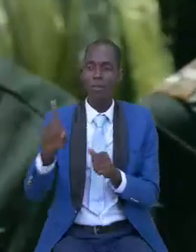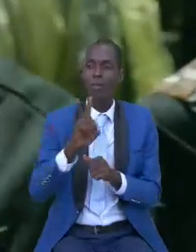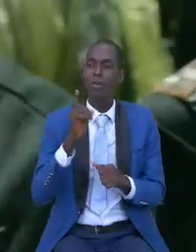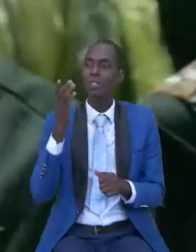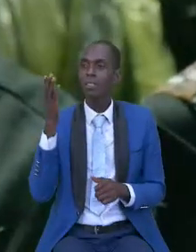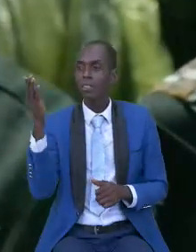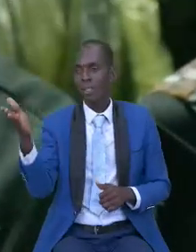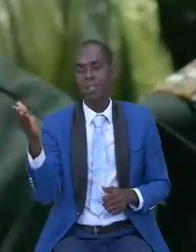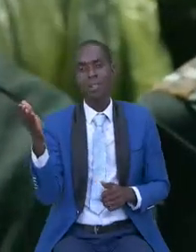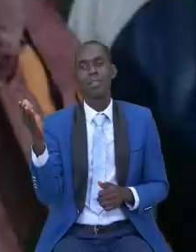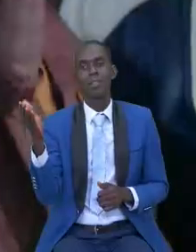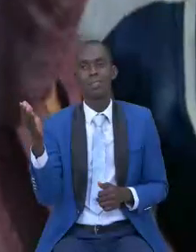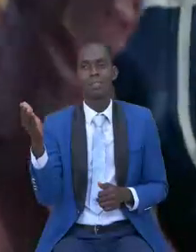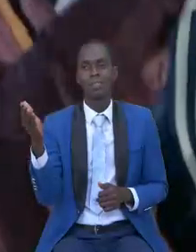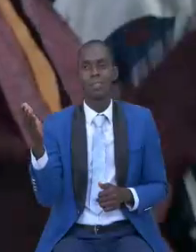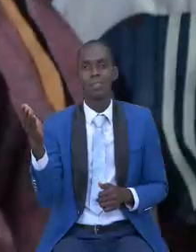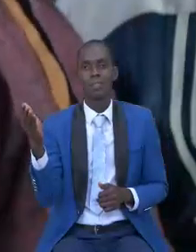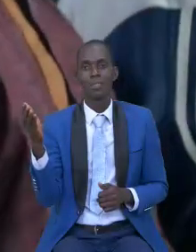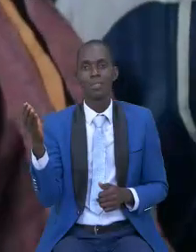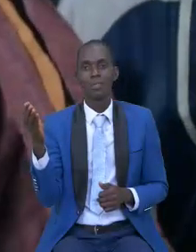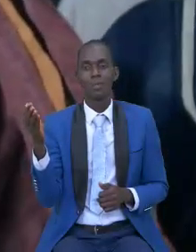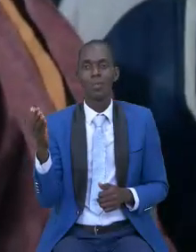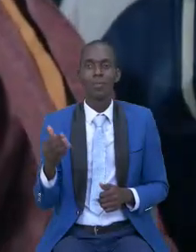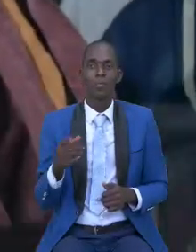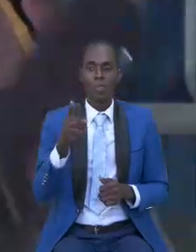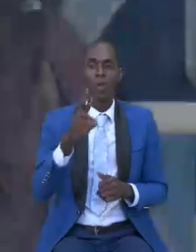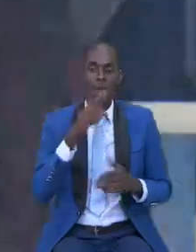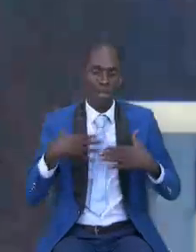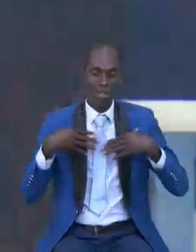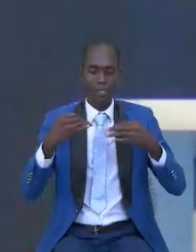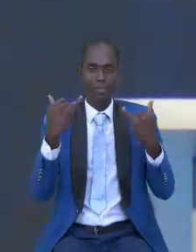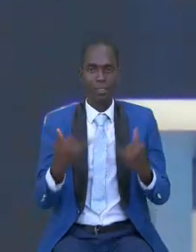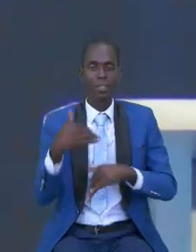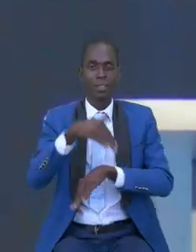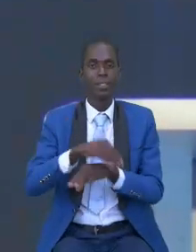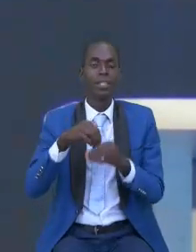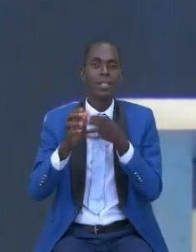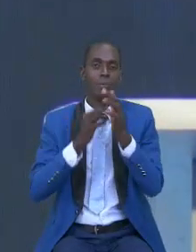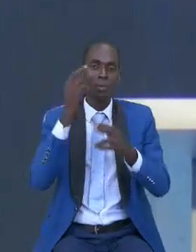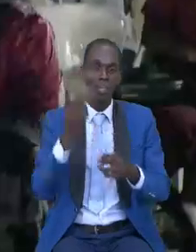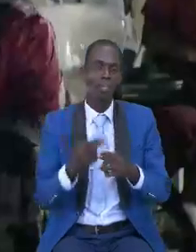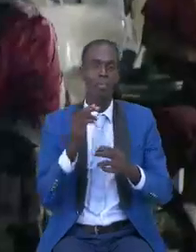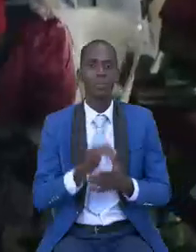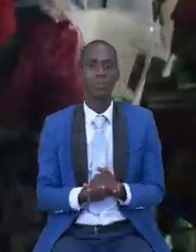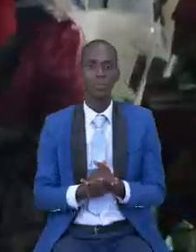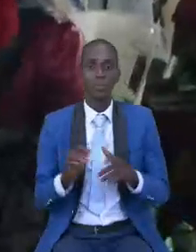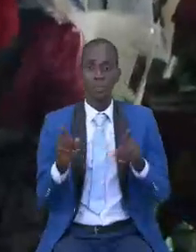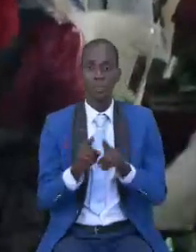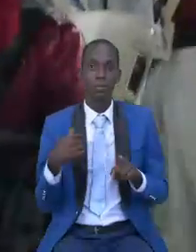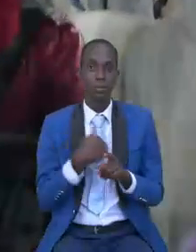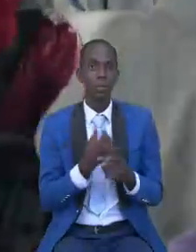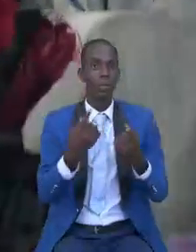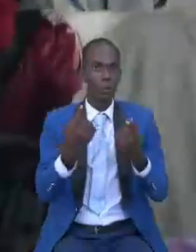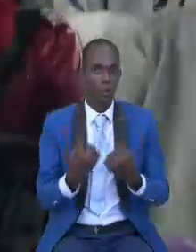over there. Amen. You're healed tonight in Jesus' name. As you come with